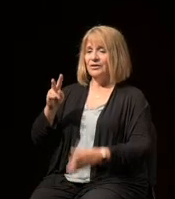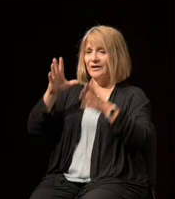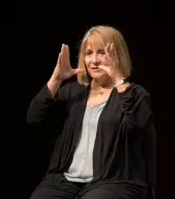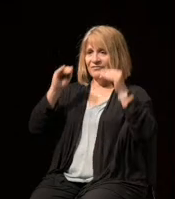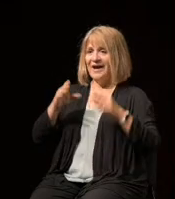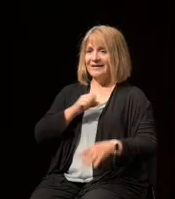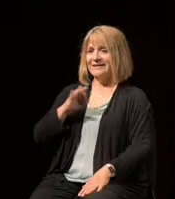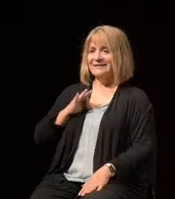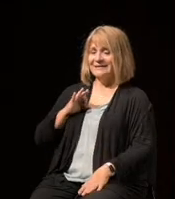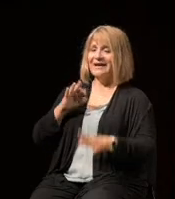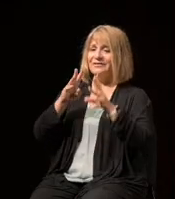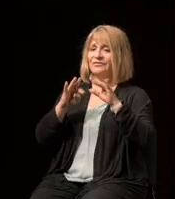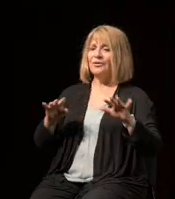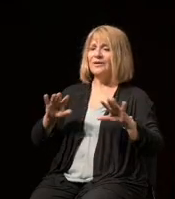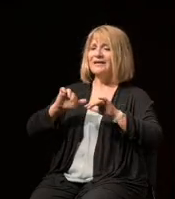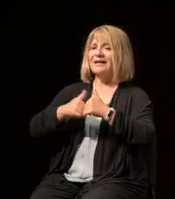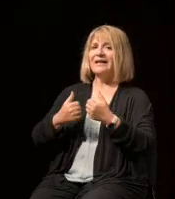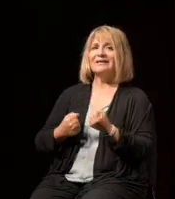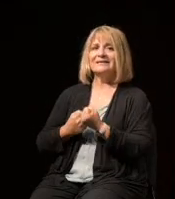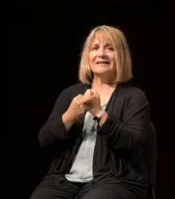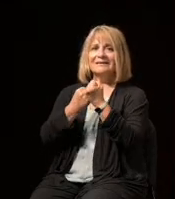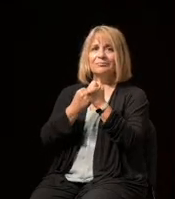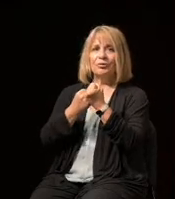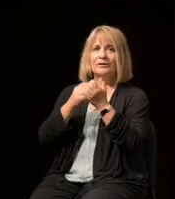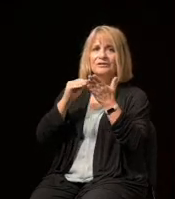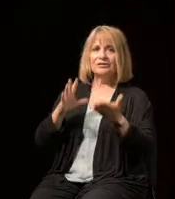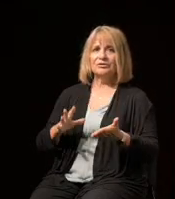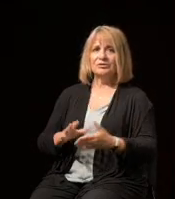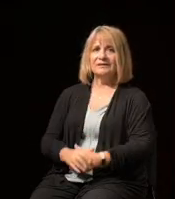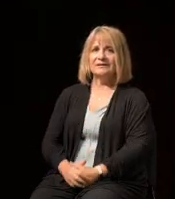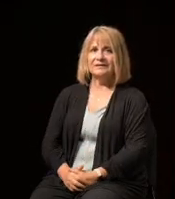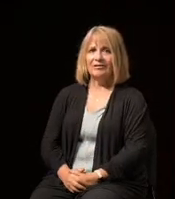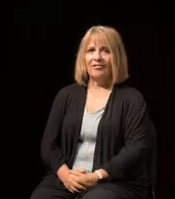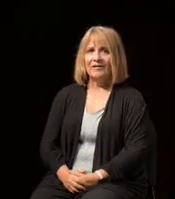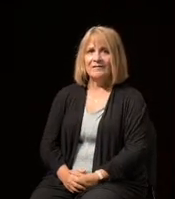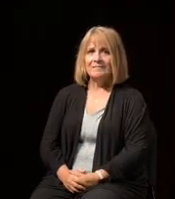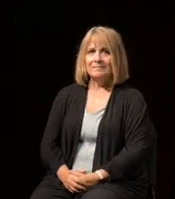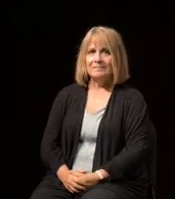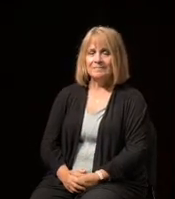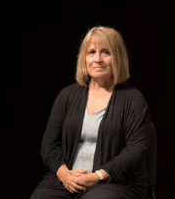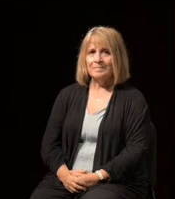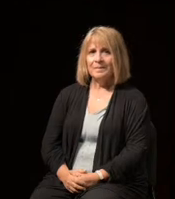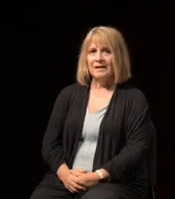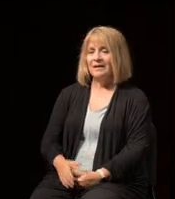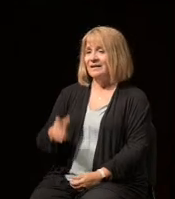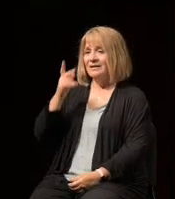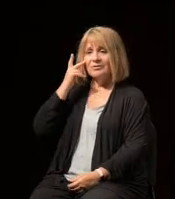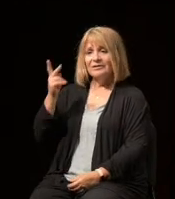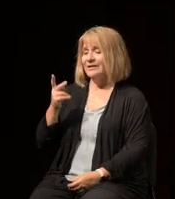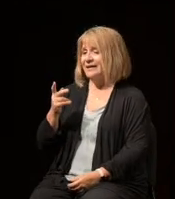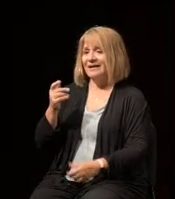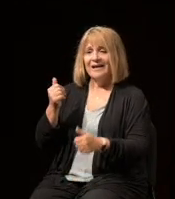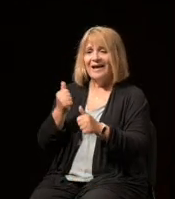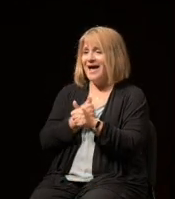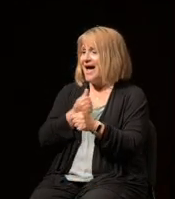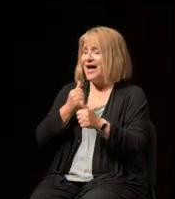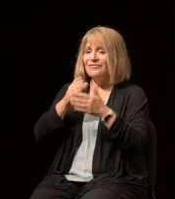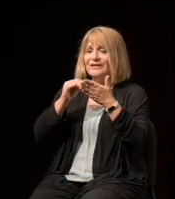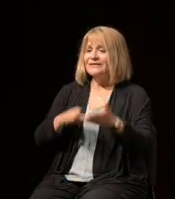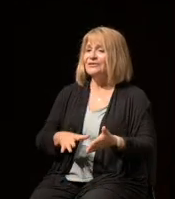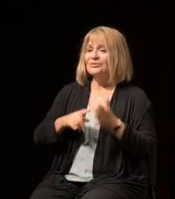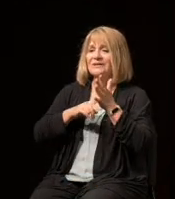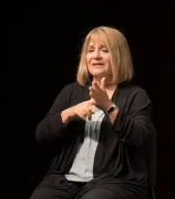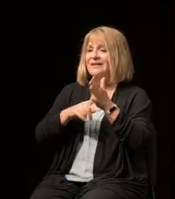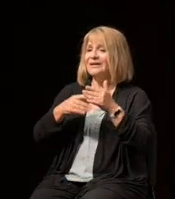it supports student success. If you're really interested in changing the disparity and the gaps in just about every student indicator that you